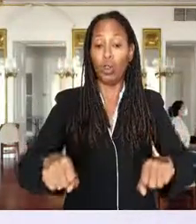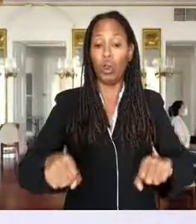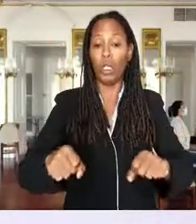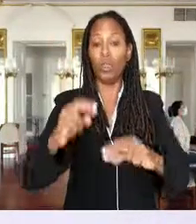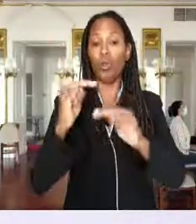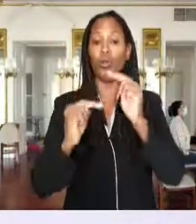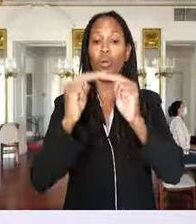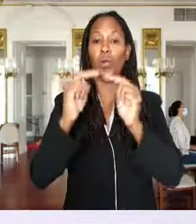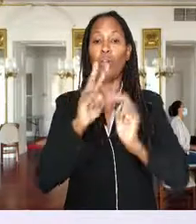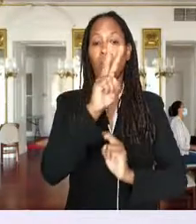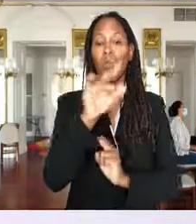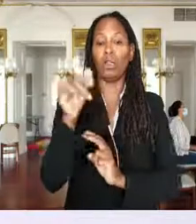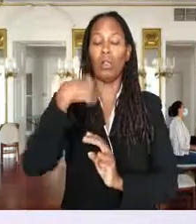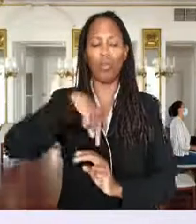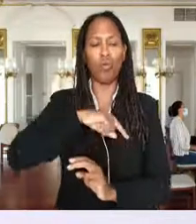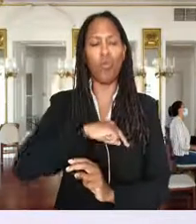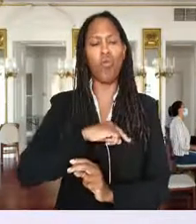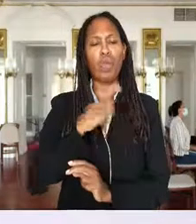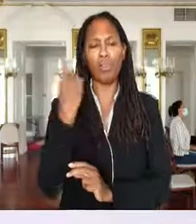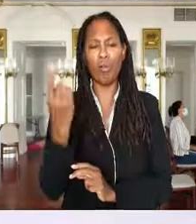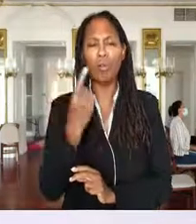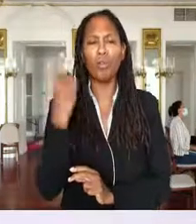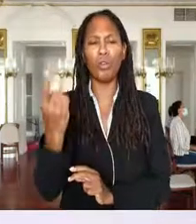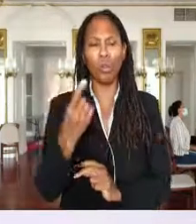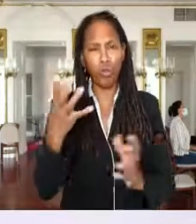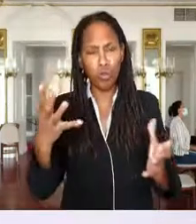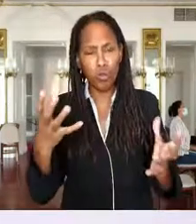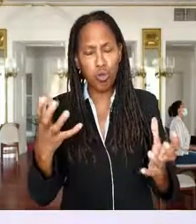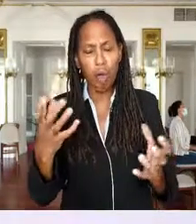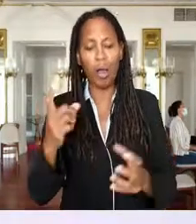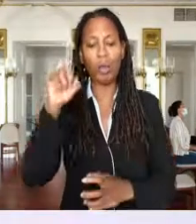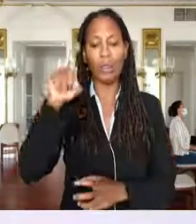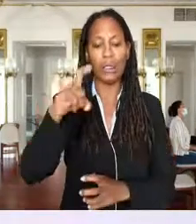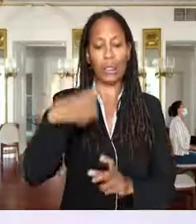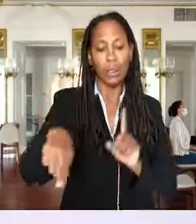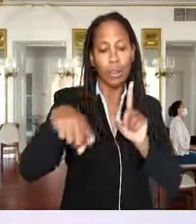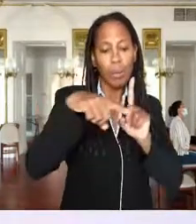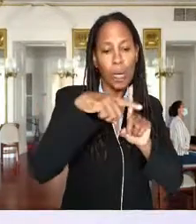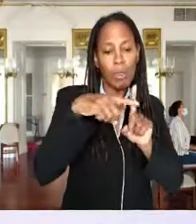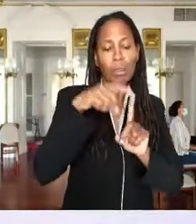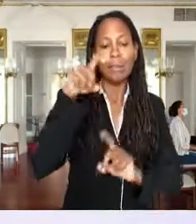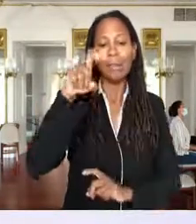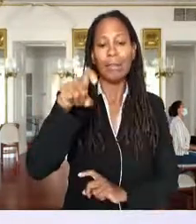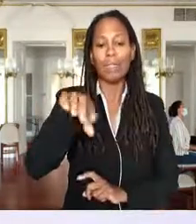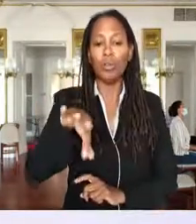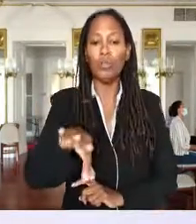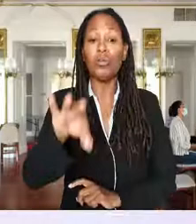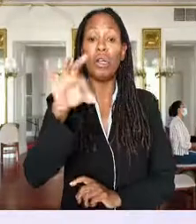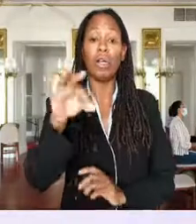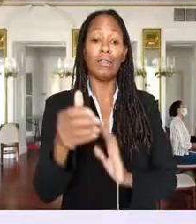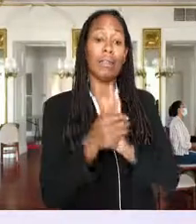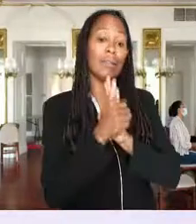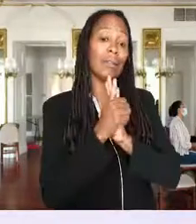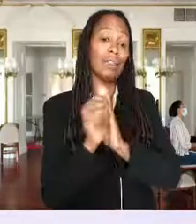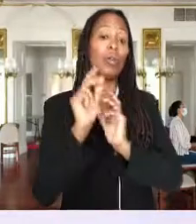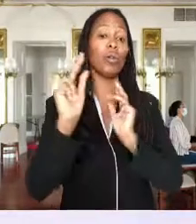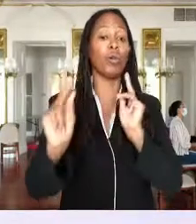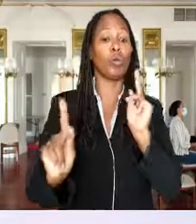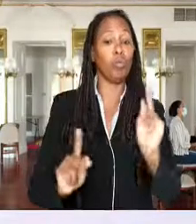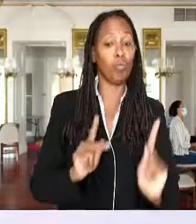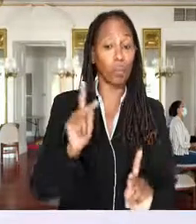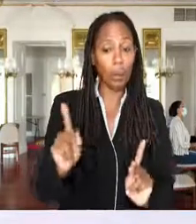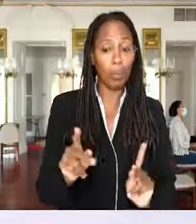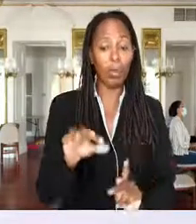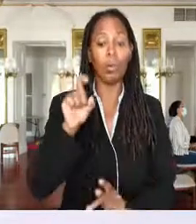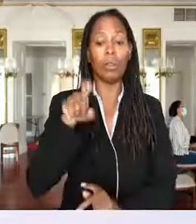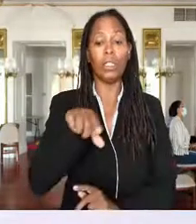we've always dreamed of. But we need to be positive. We need to find the talent to roll out these programs. We need to find the people to help